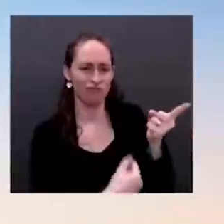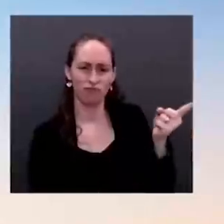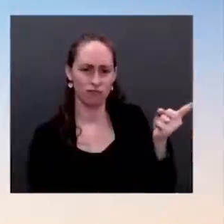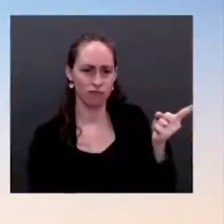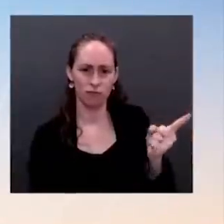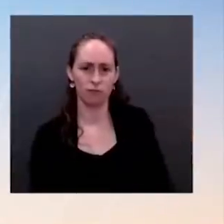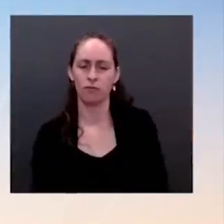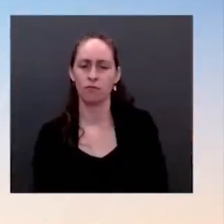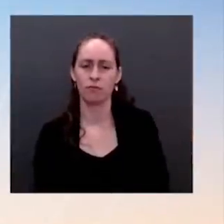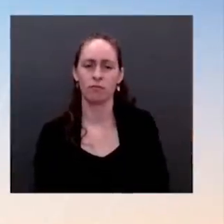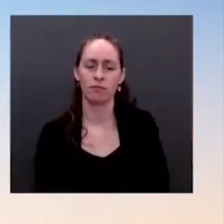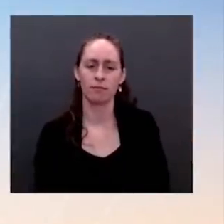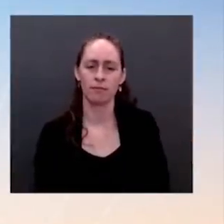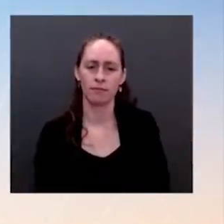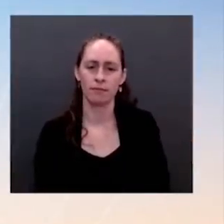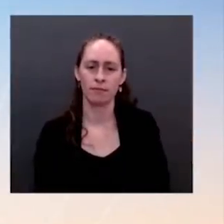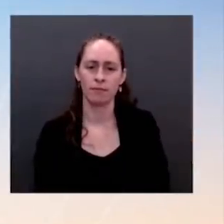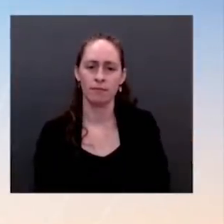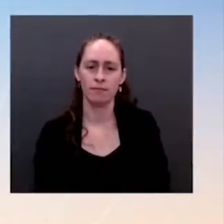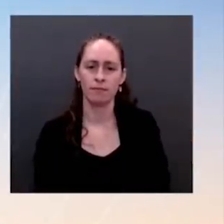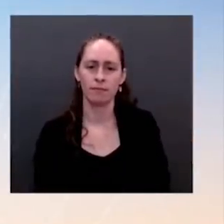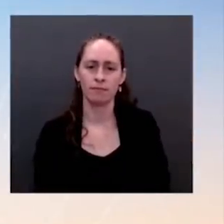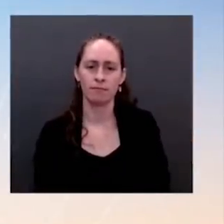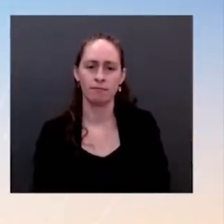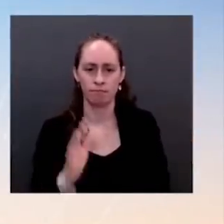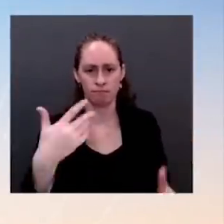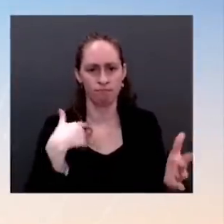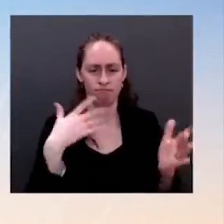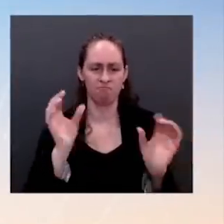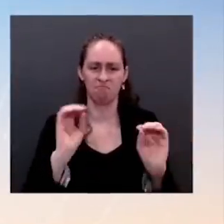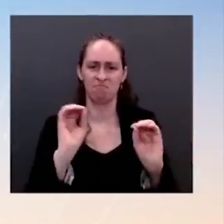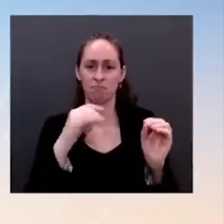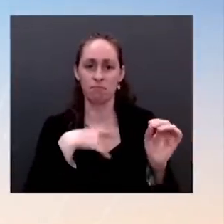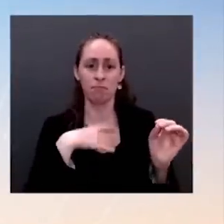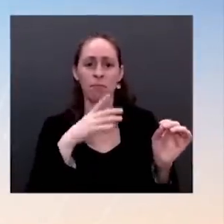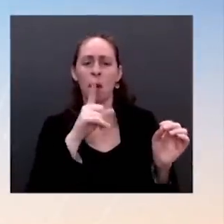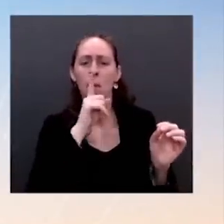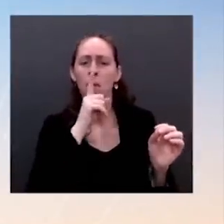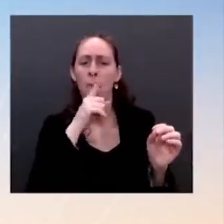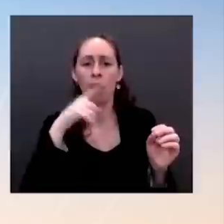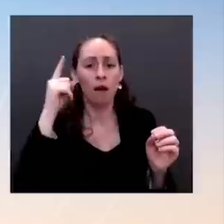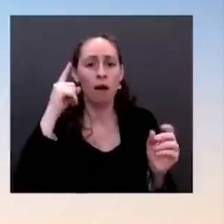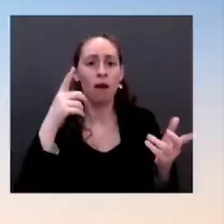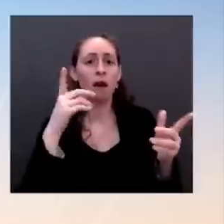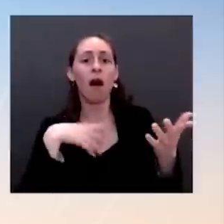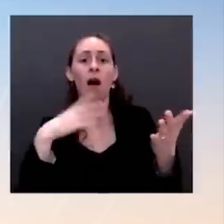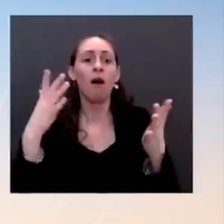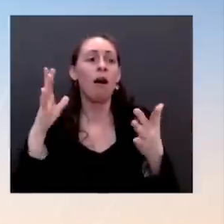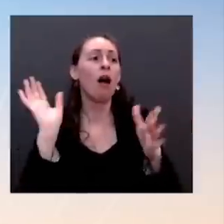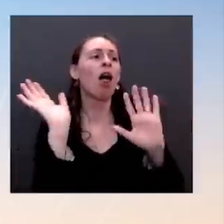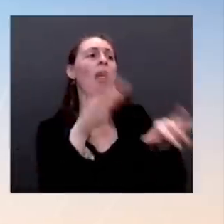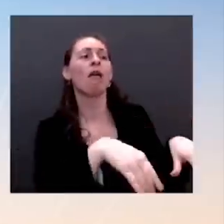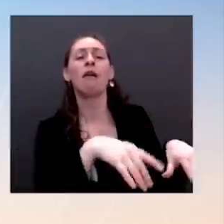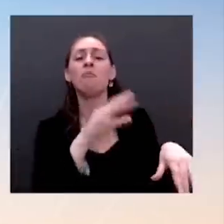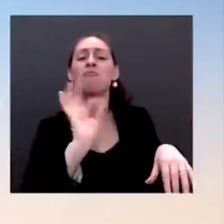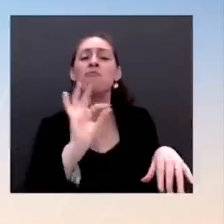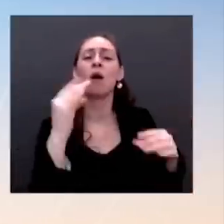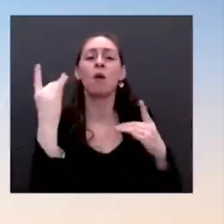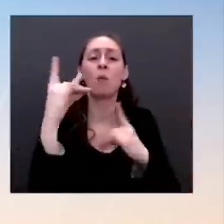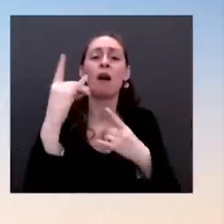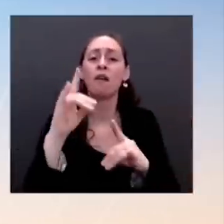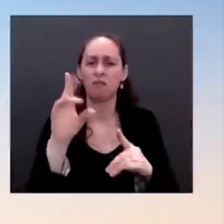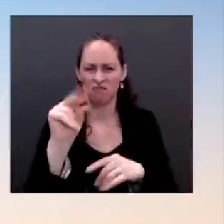Just to reiterate, on Inauguration Day, President Biden said he would fire anyone that treated other colleagues with disrespect, talk down to someone,